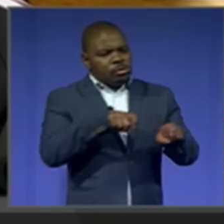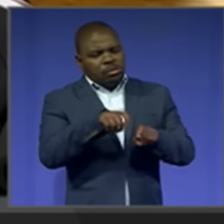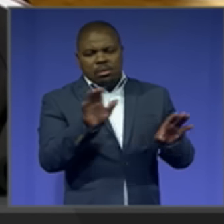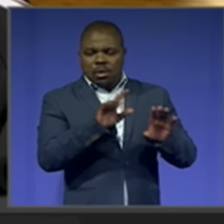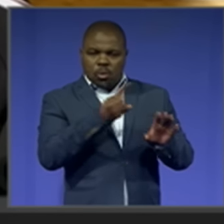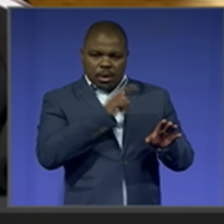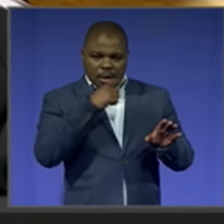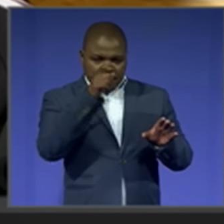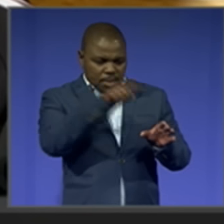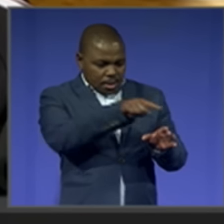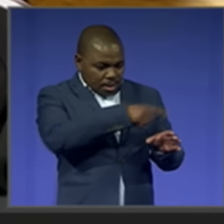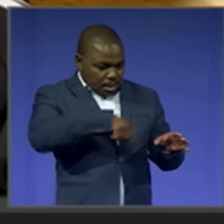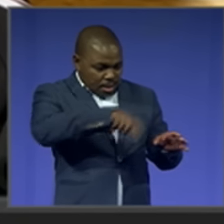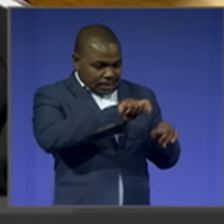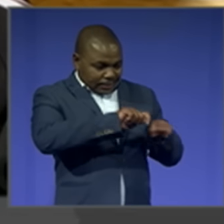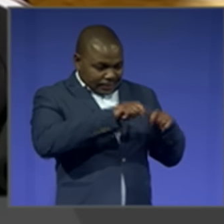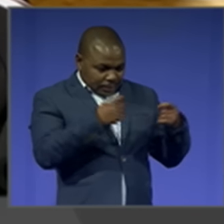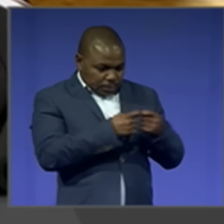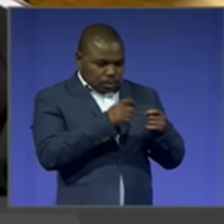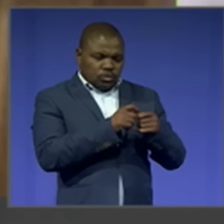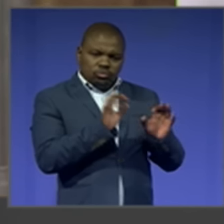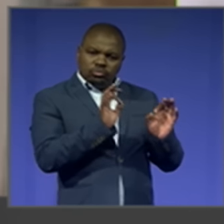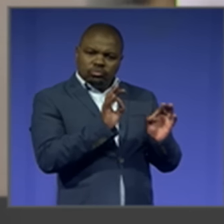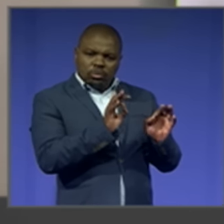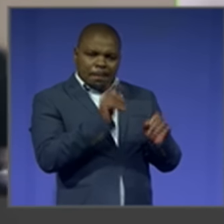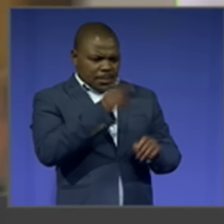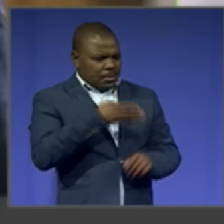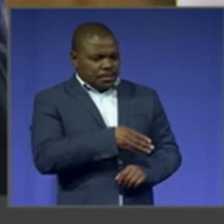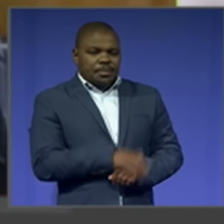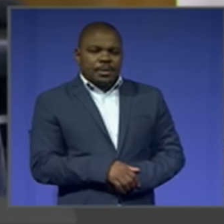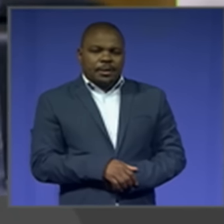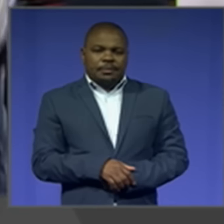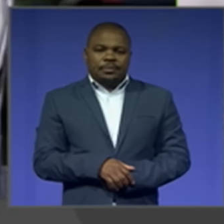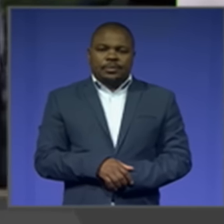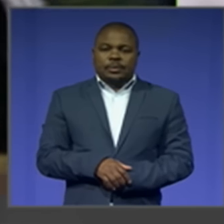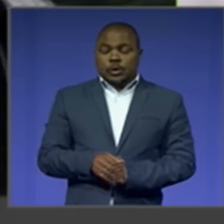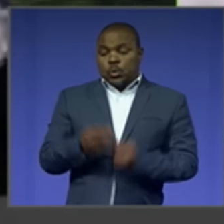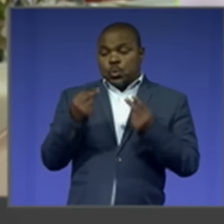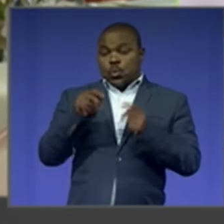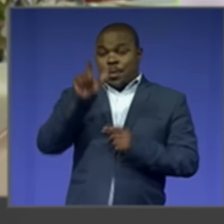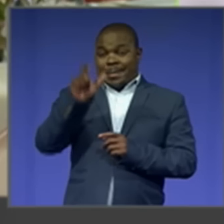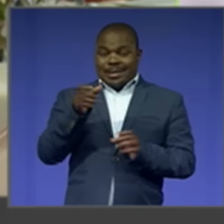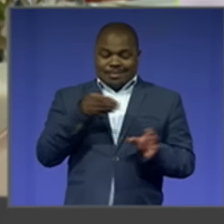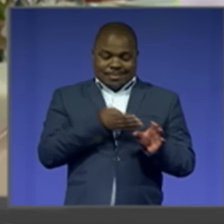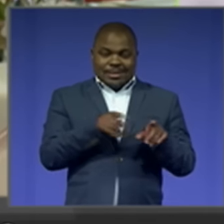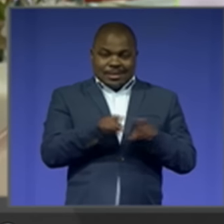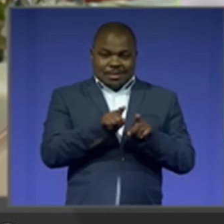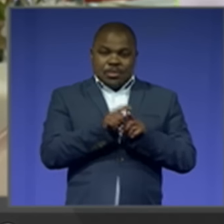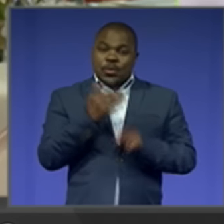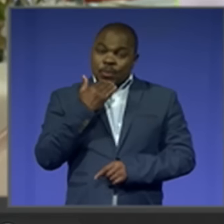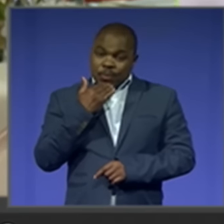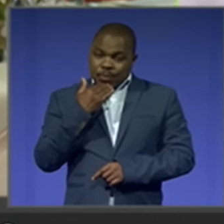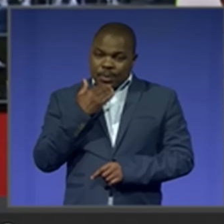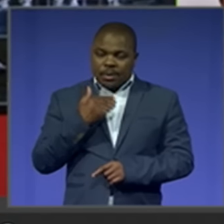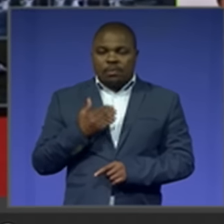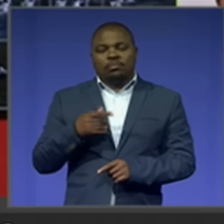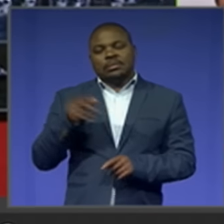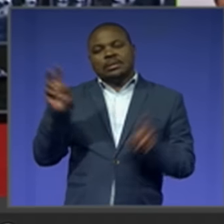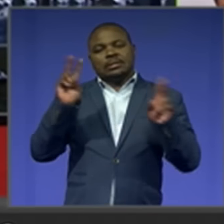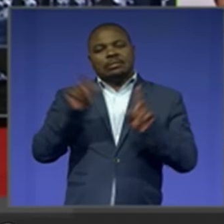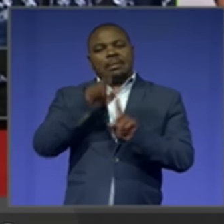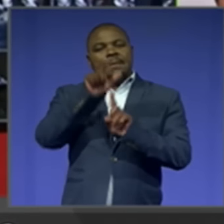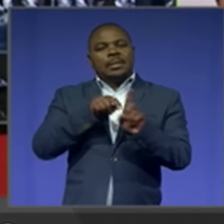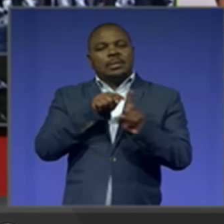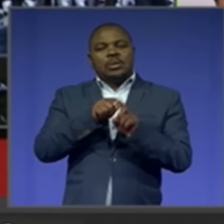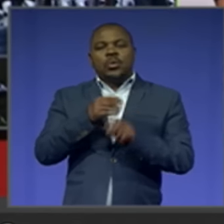everyone in this team has the qualities to be here. Yo mongwe wa baraloki ba baswa mo sehlopheng ke moralo ka morago wa Kaizer